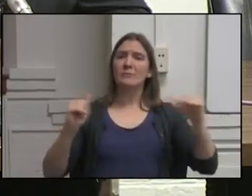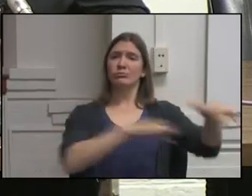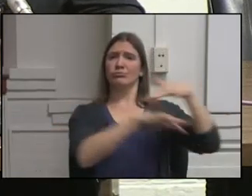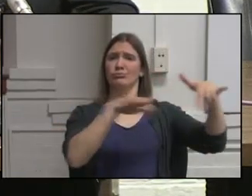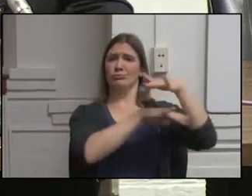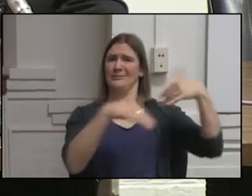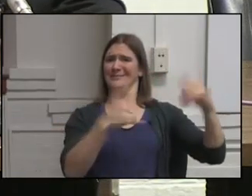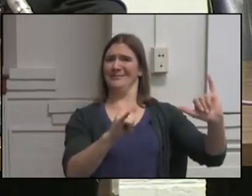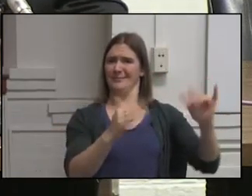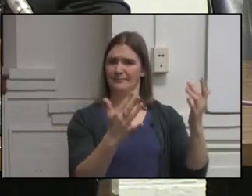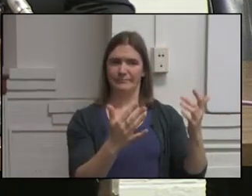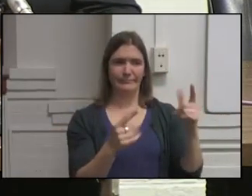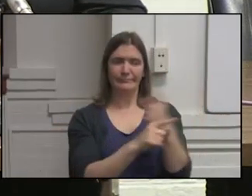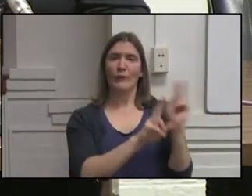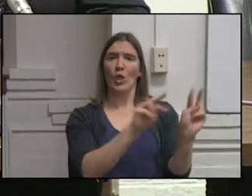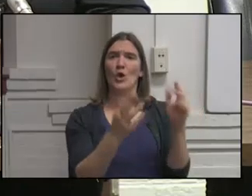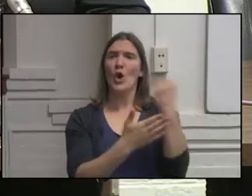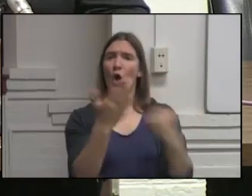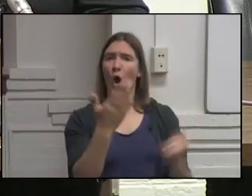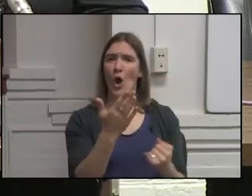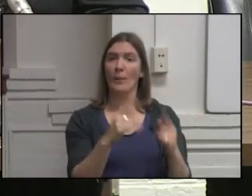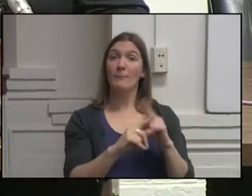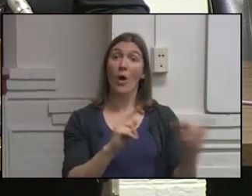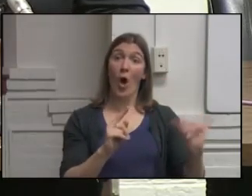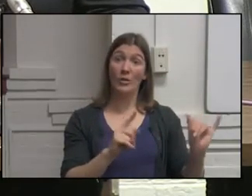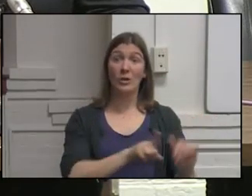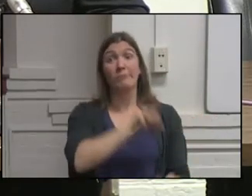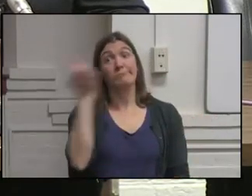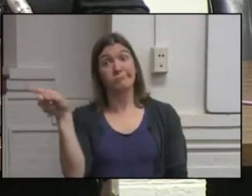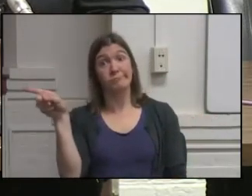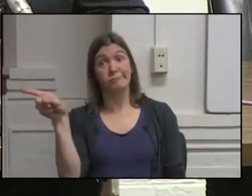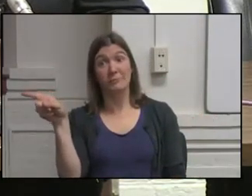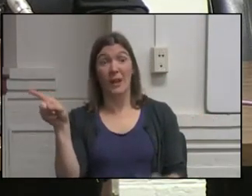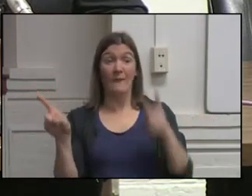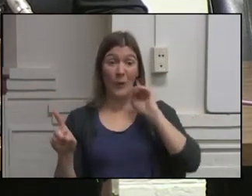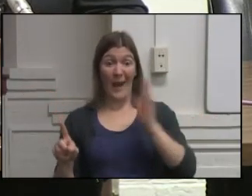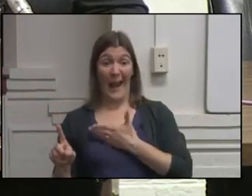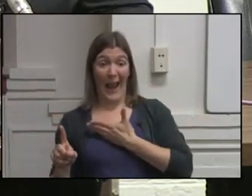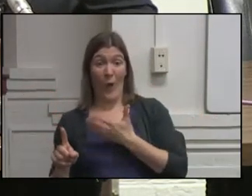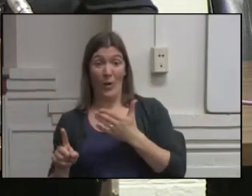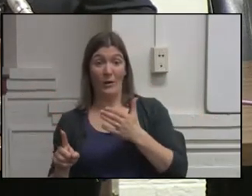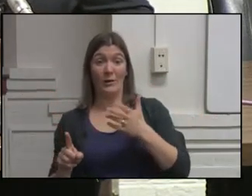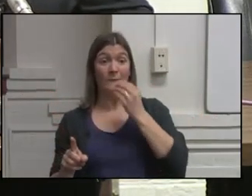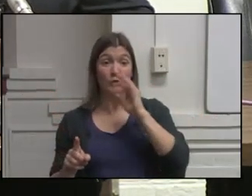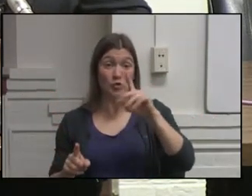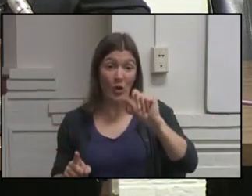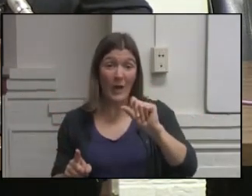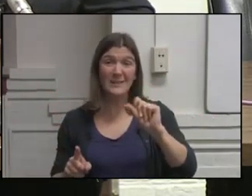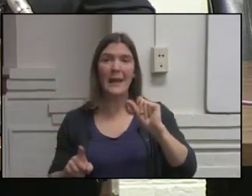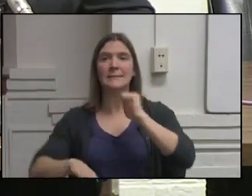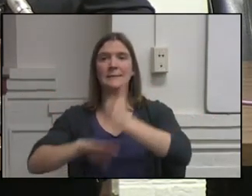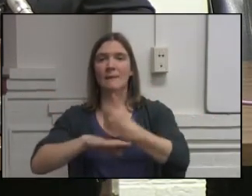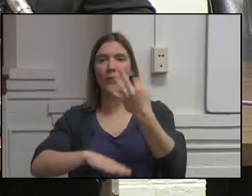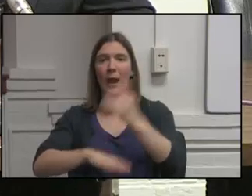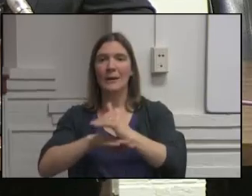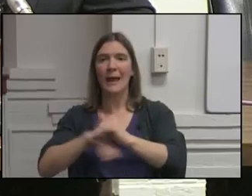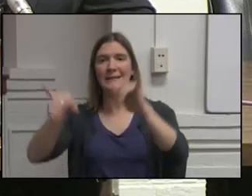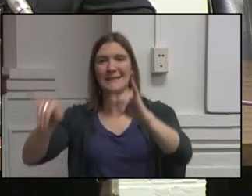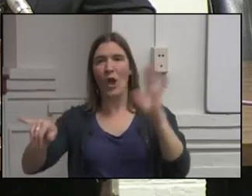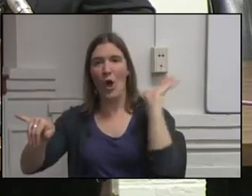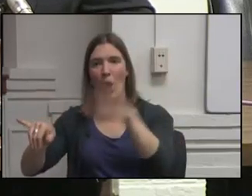activity. I think it's a positive thing. Also, from the standpoint of our vendors, they can come, they can come set up Friday night and stay